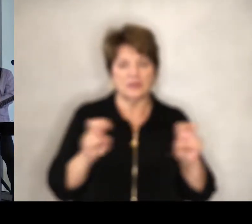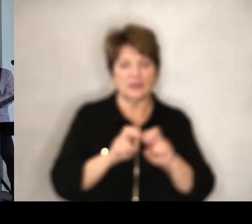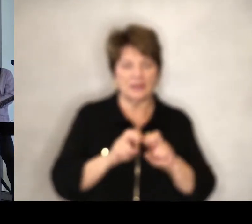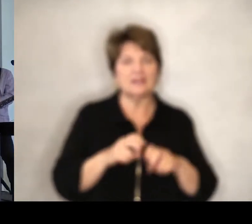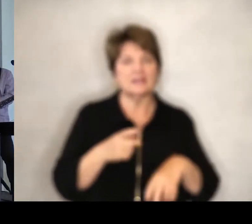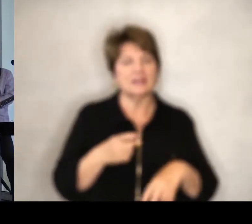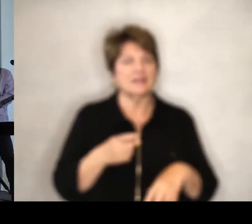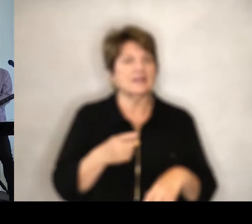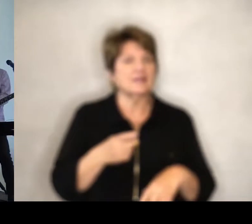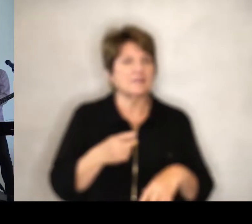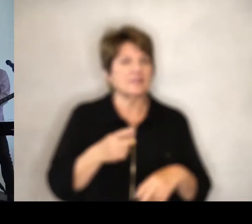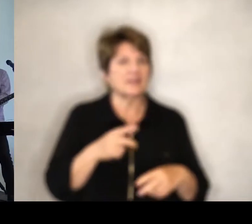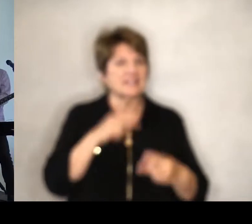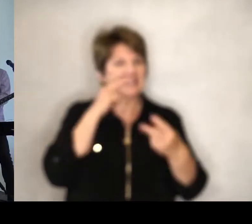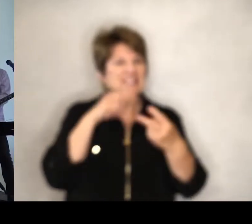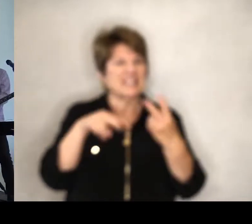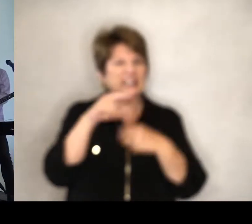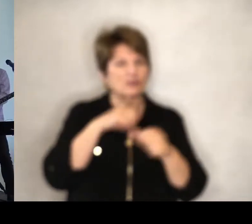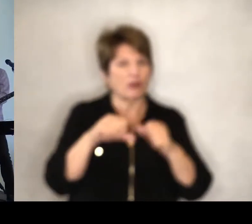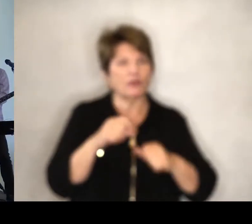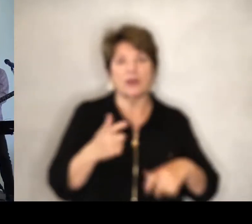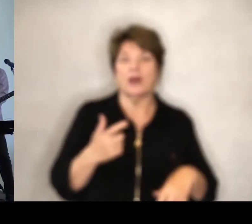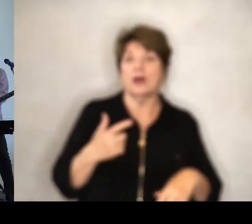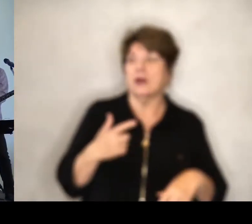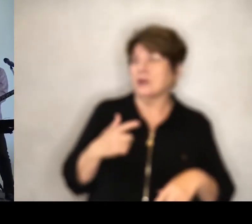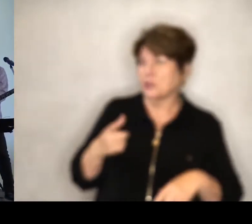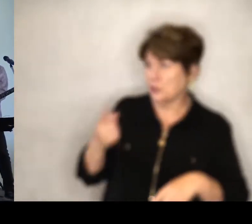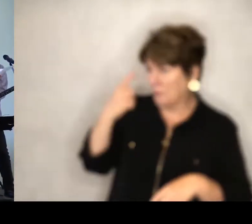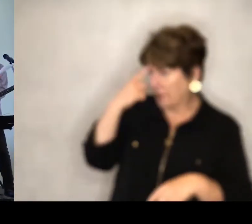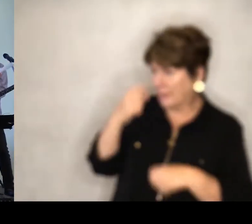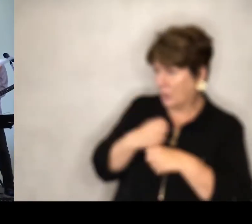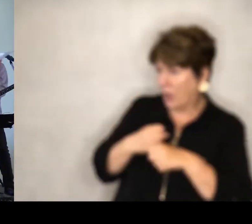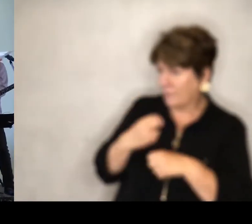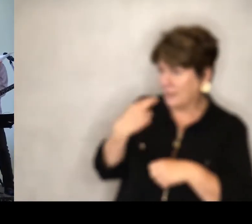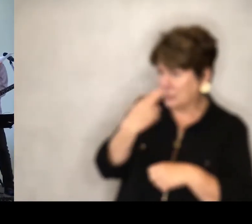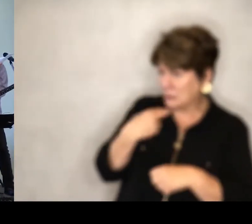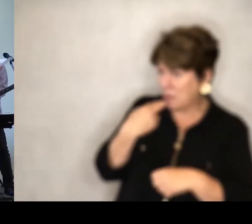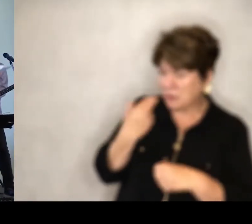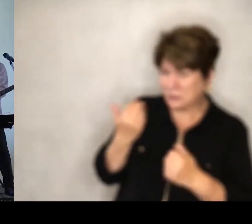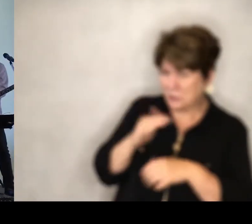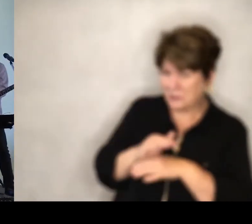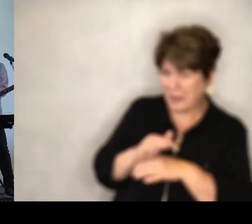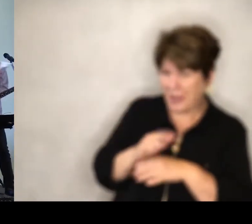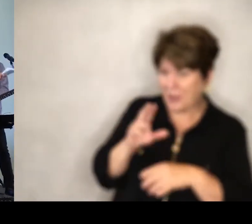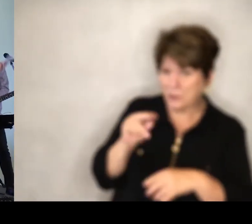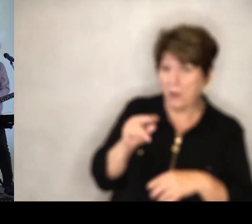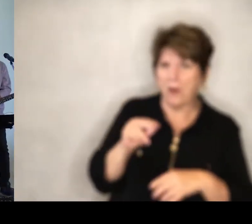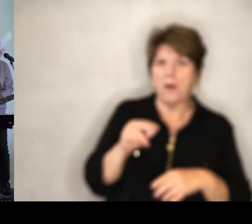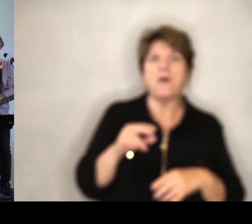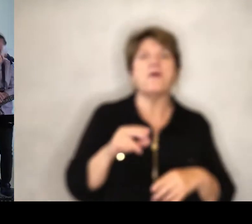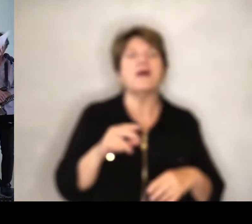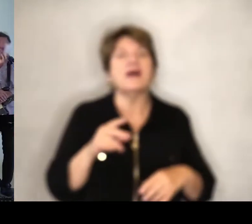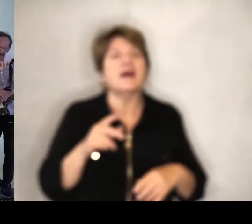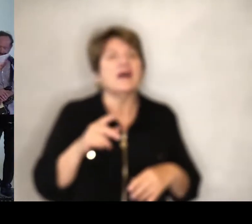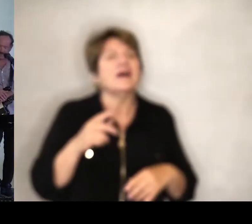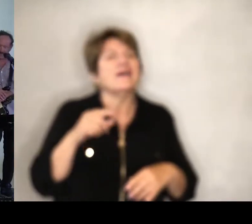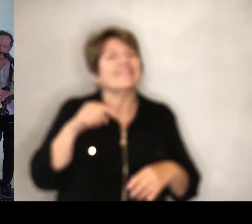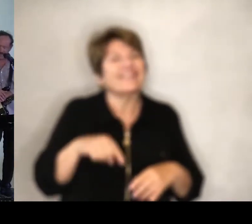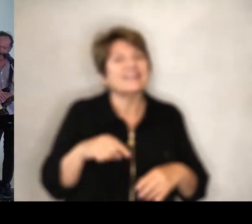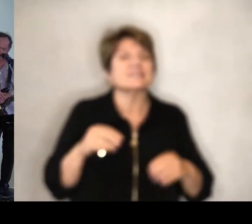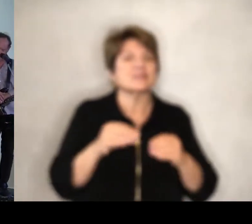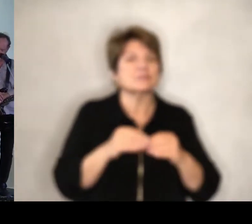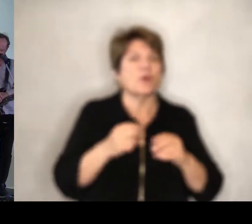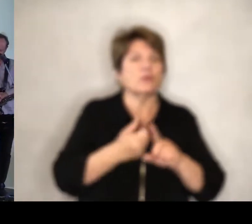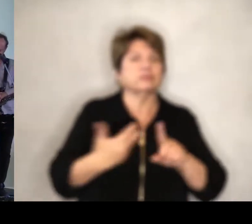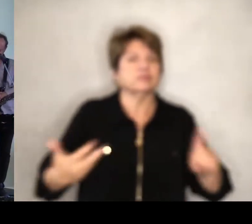coffee, it's great, but it happens like, and it's gone. Like 5 seconds, it's over. This is like an extended donuts and coffee with food and drink and all the rest of it.